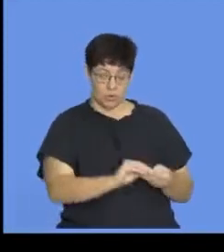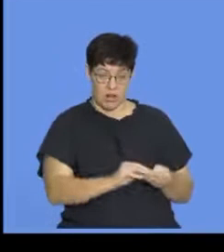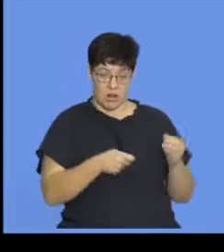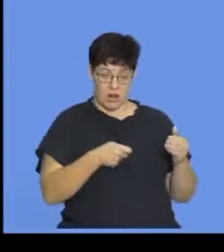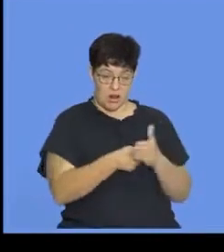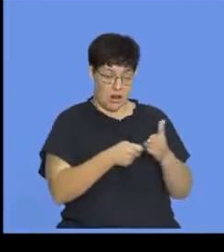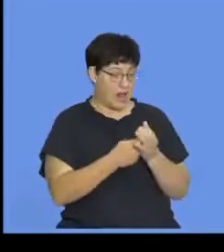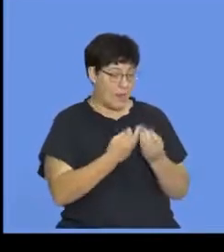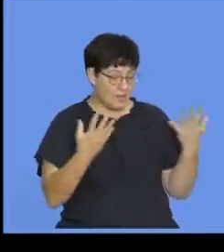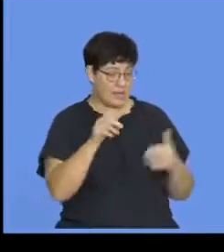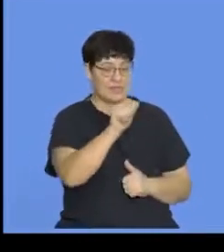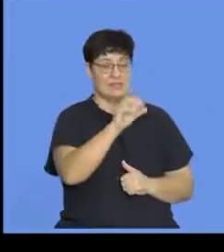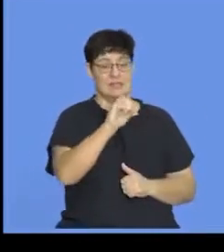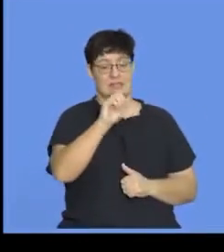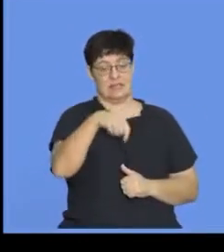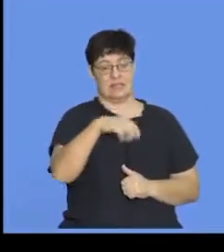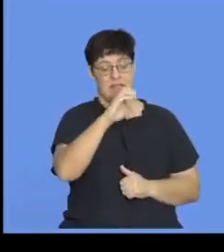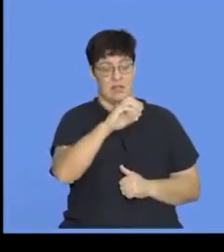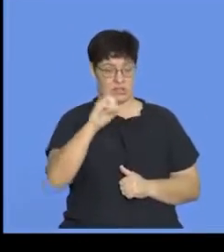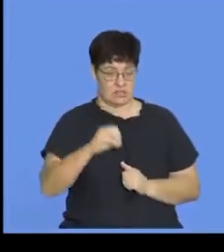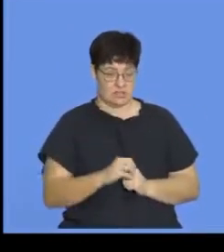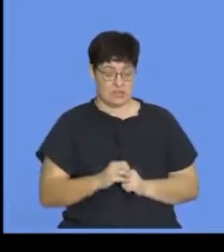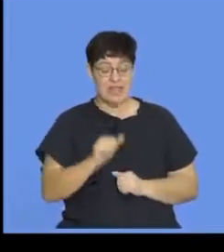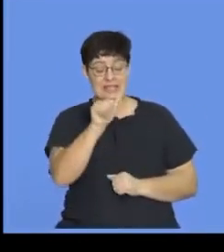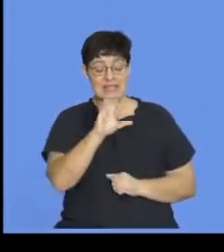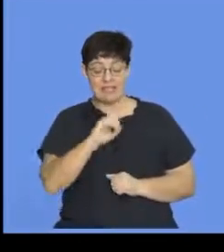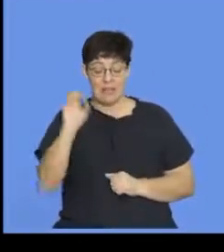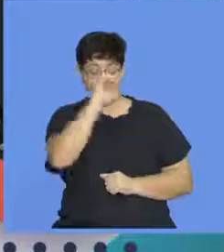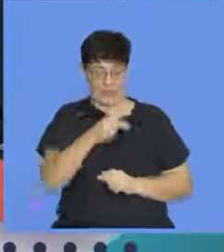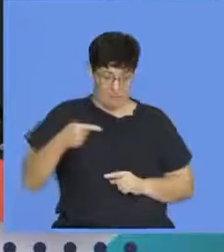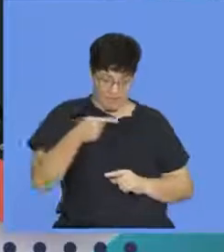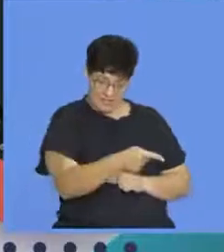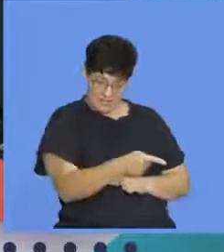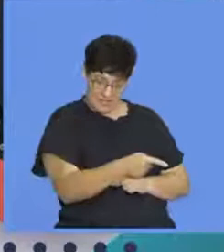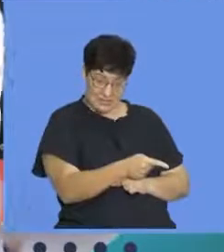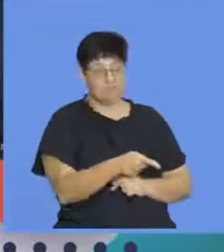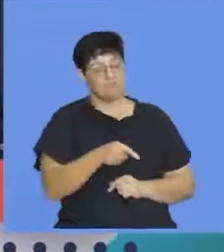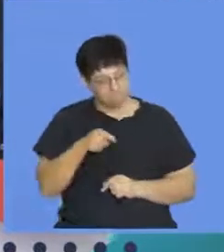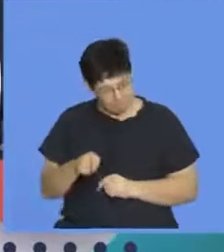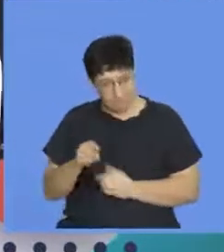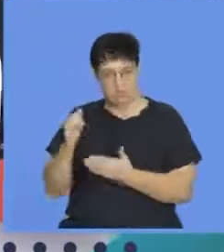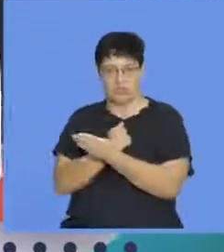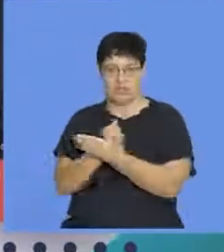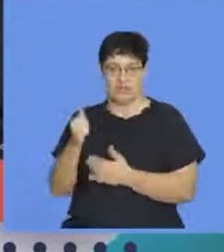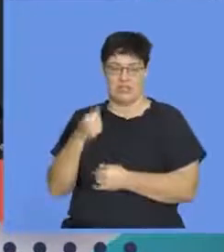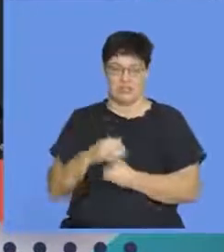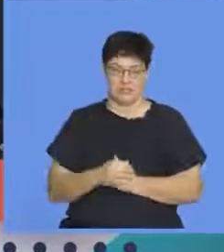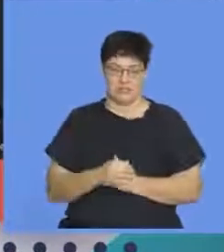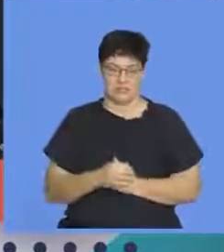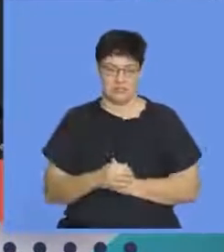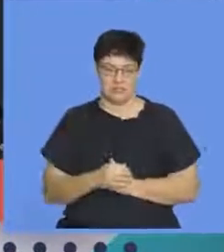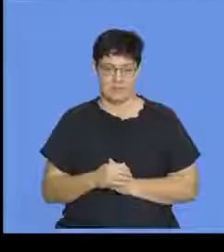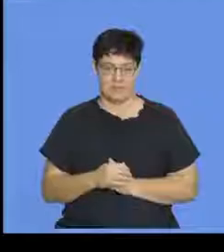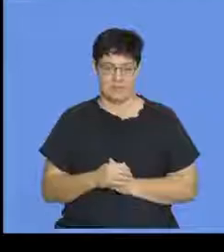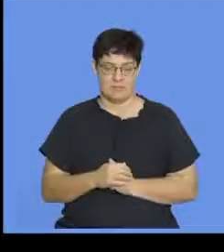60,000, right? 60% of that figure is on credit, okay? So you'll